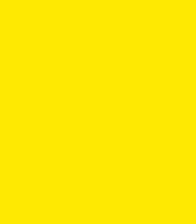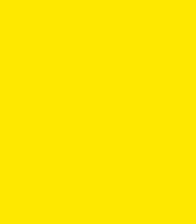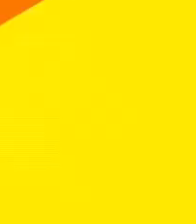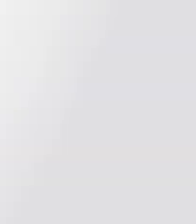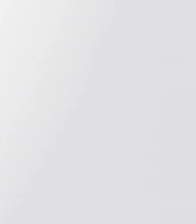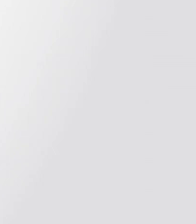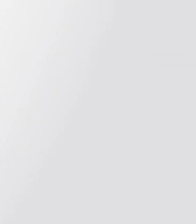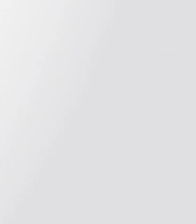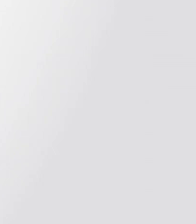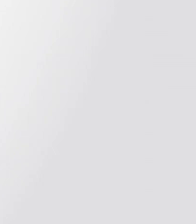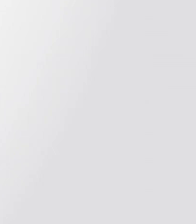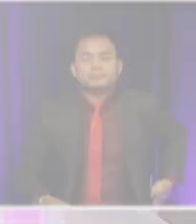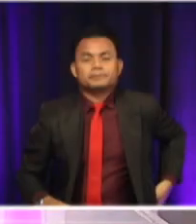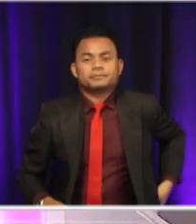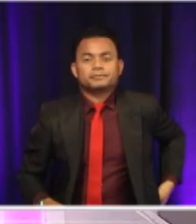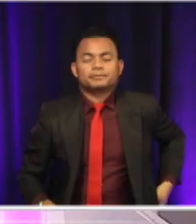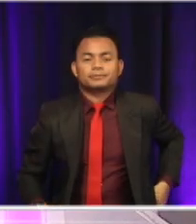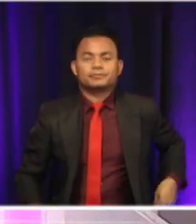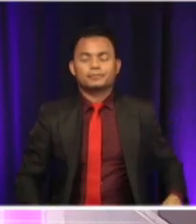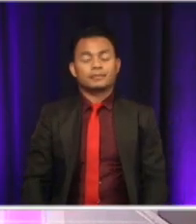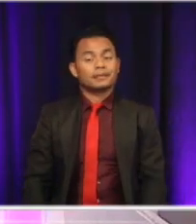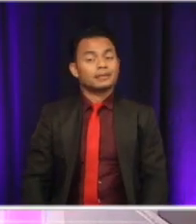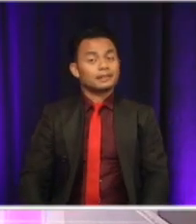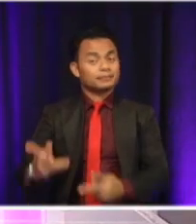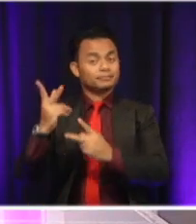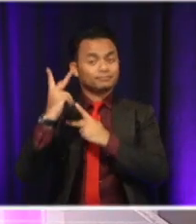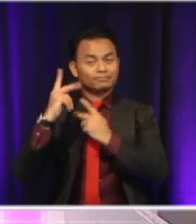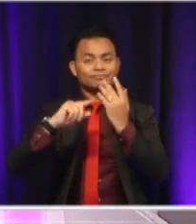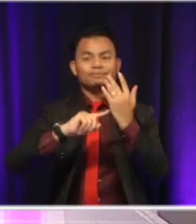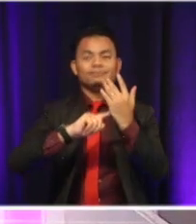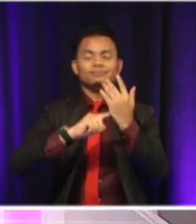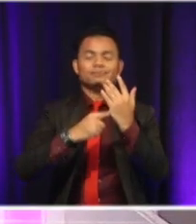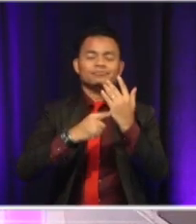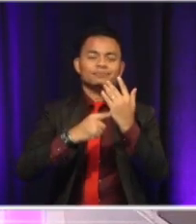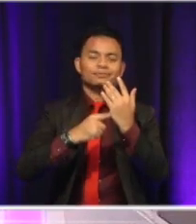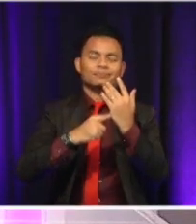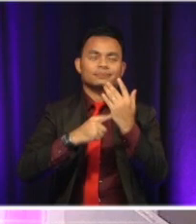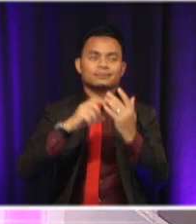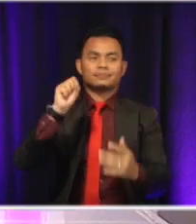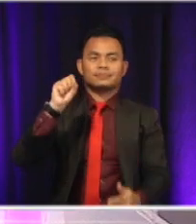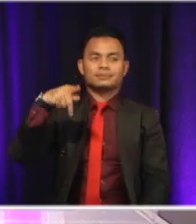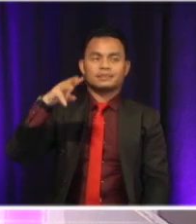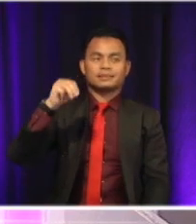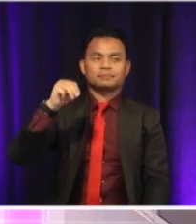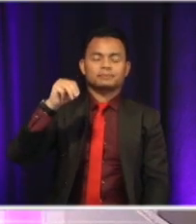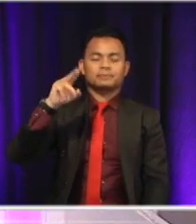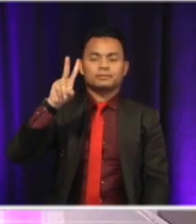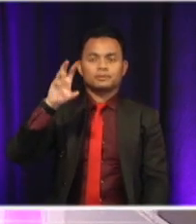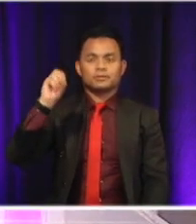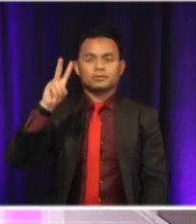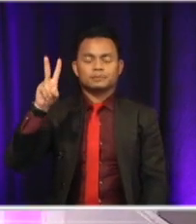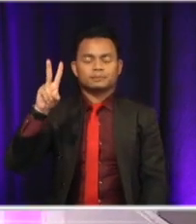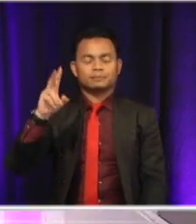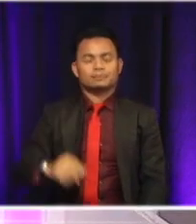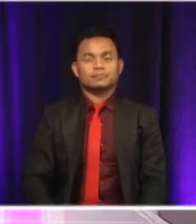Didik TV KPM. Welcome back to Success SPM 2022 Pecutan with me, and today we are with teacher